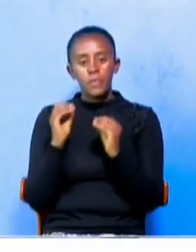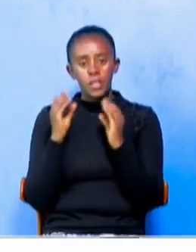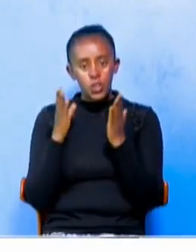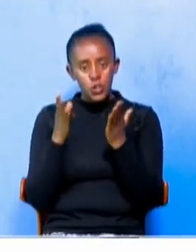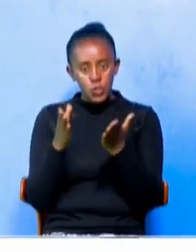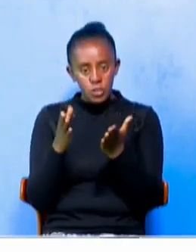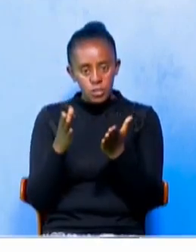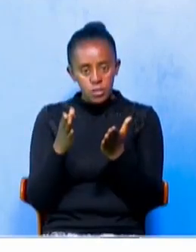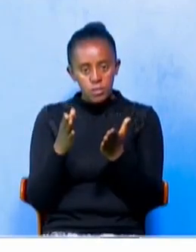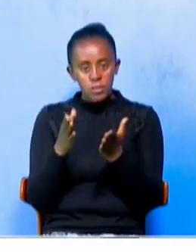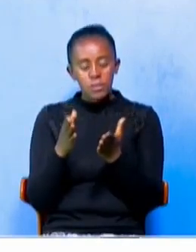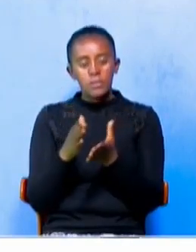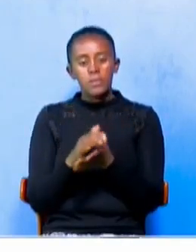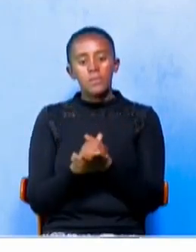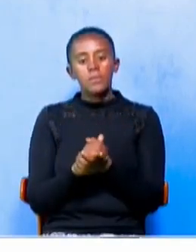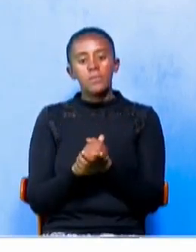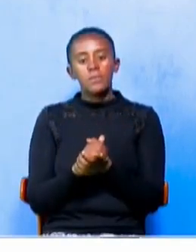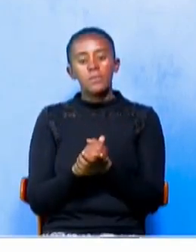teachers,